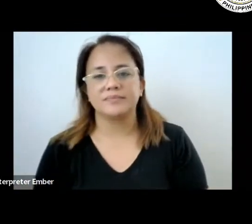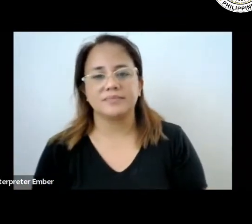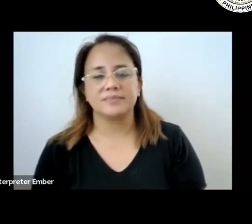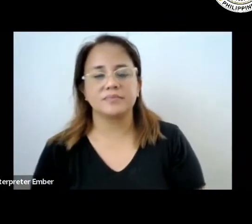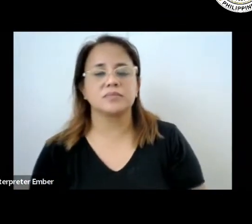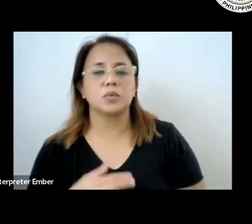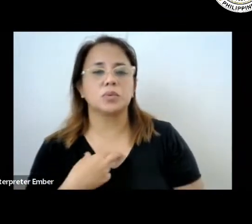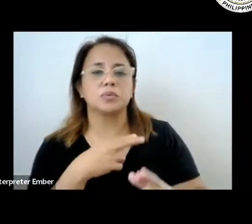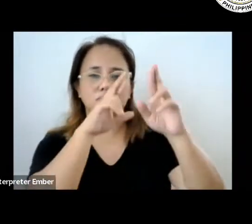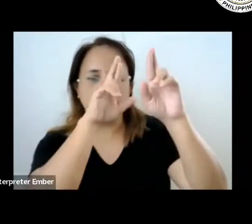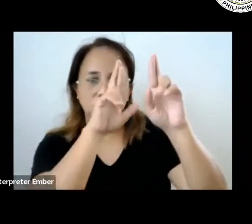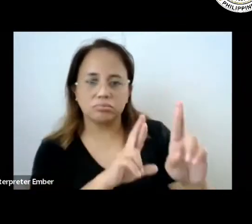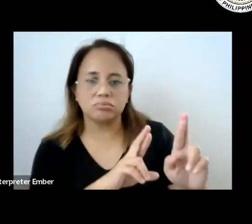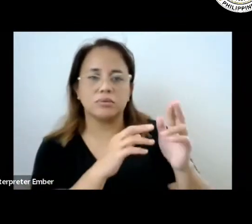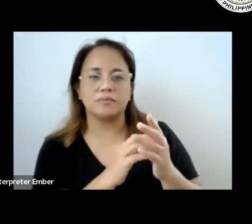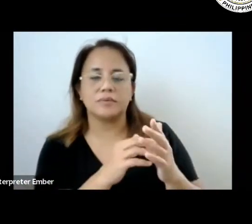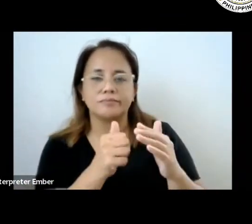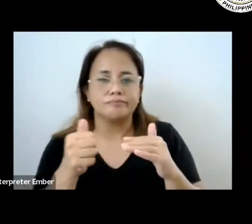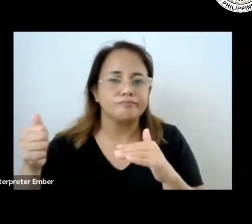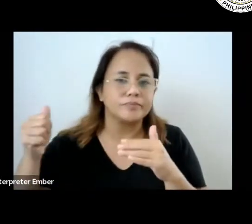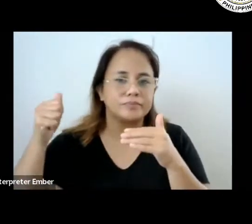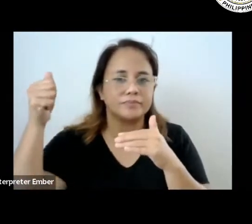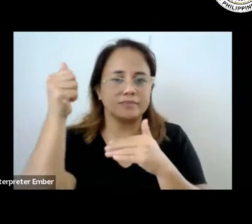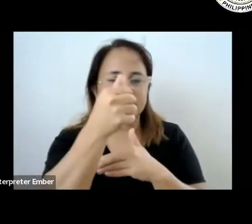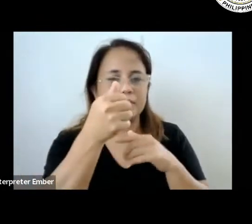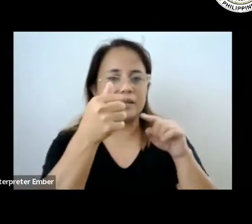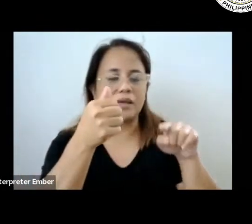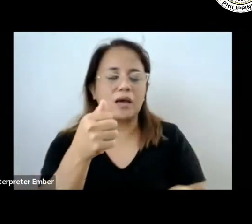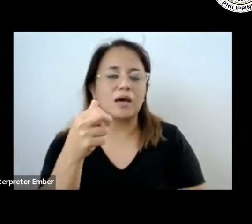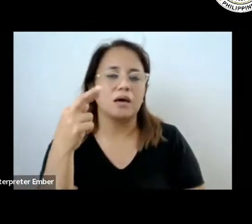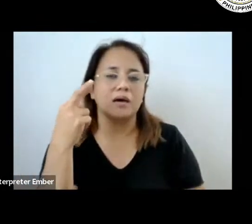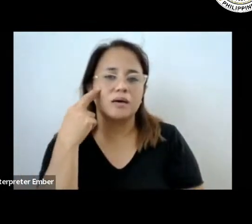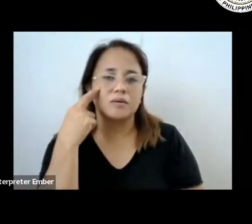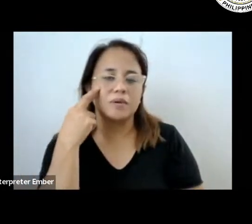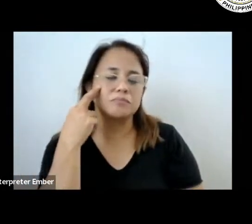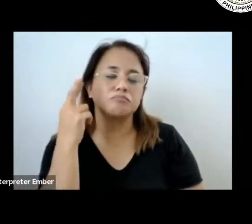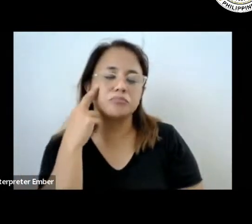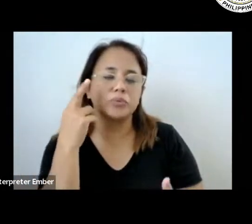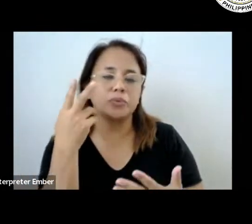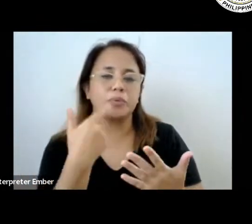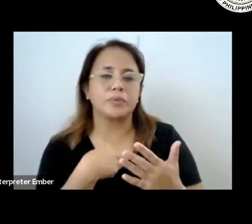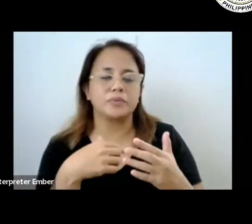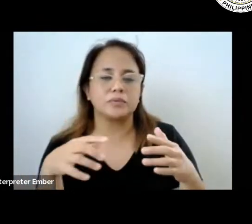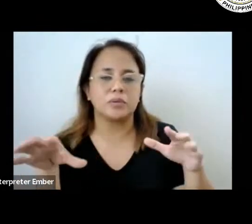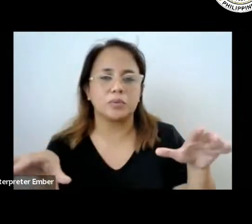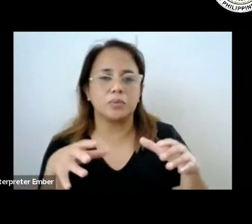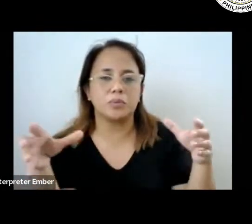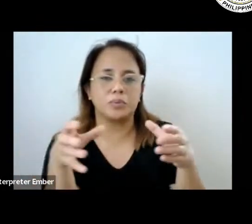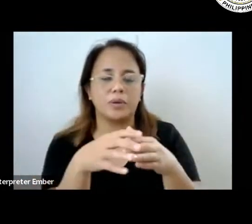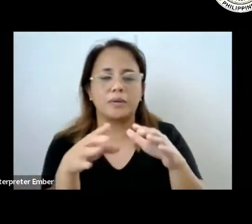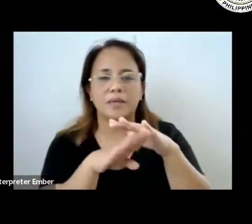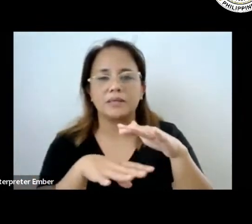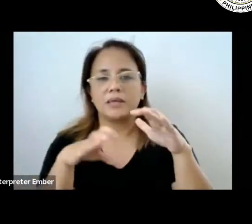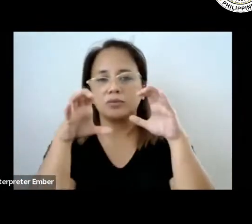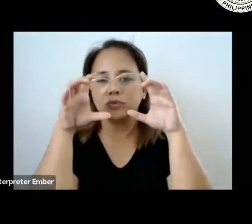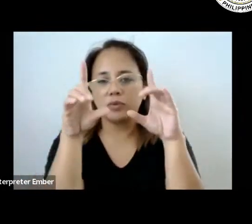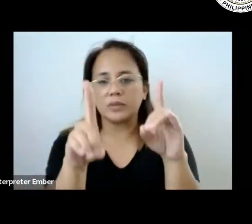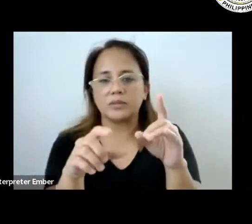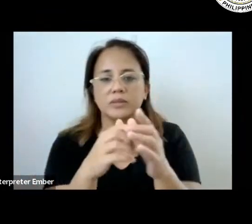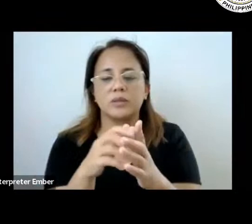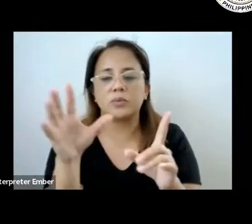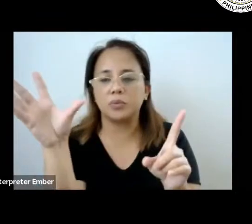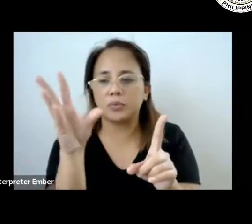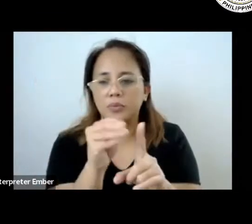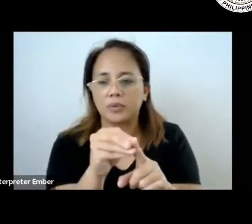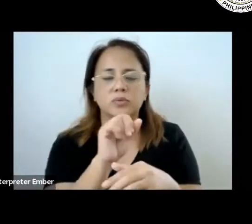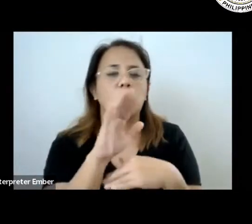Galang-galang na taga-pangulo, Romanti Romulo ng Committee on Basic Education and Culture at sa